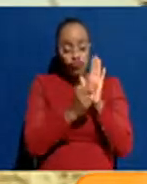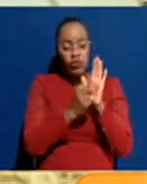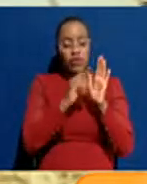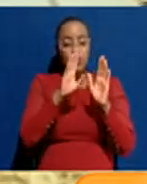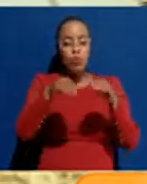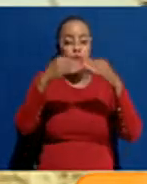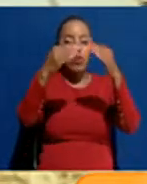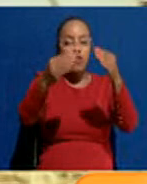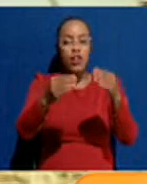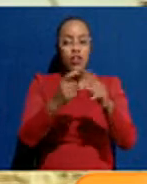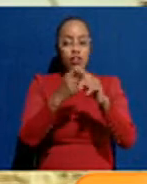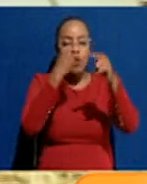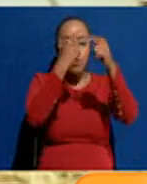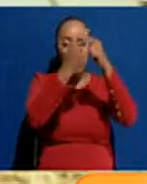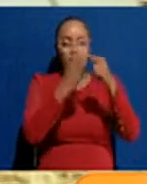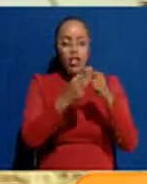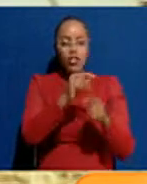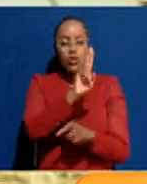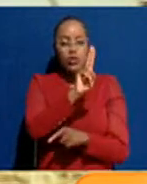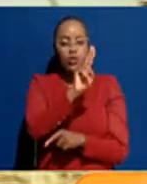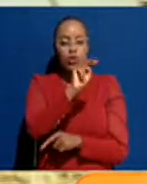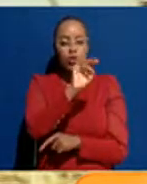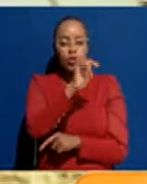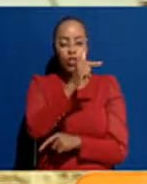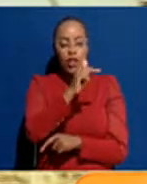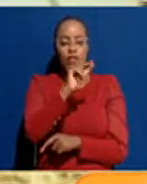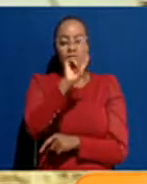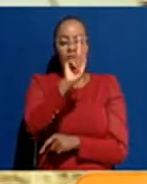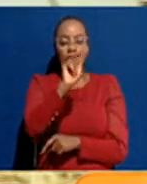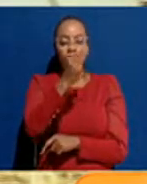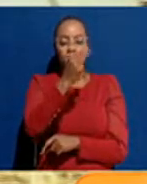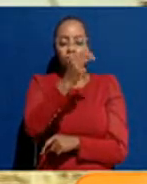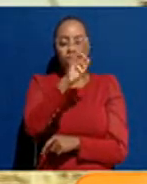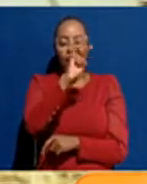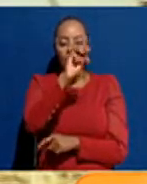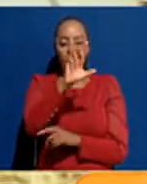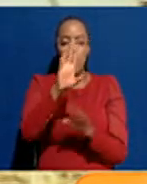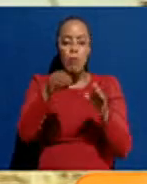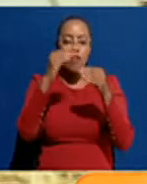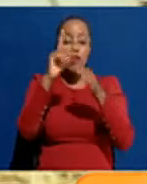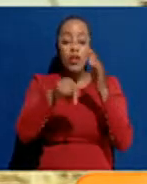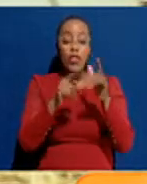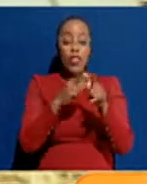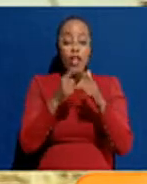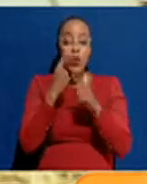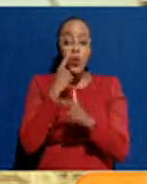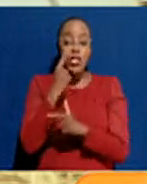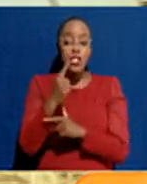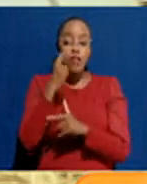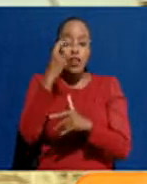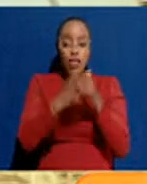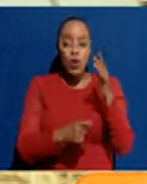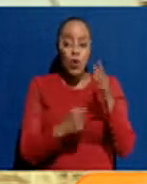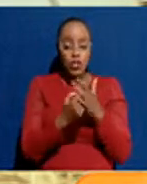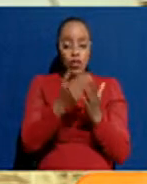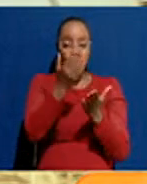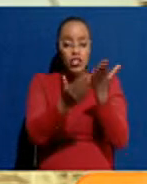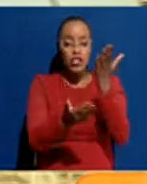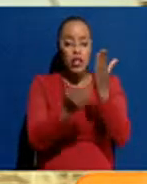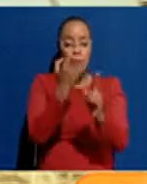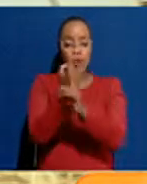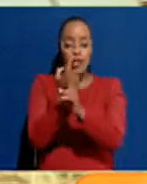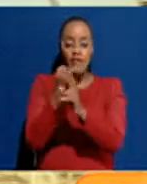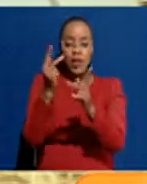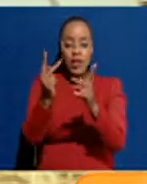provided. Mm-hmm. Out of the total units, this is what thermo provided. Mm-hmm. You will realize that the prices were comparable across the